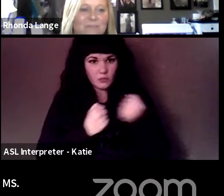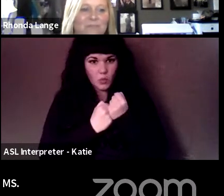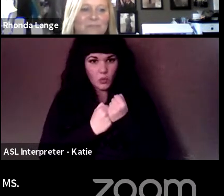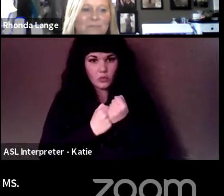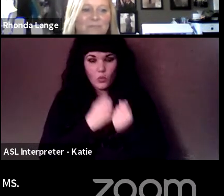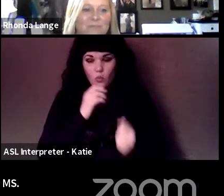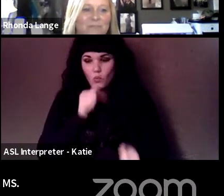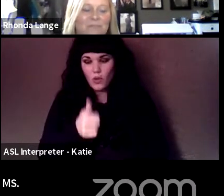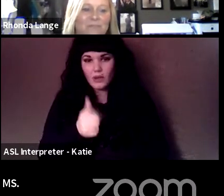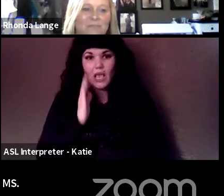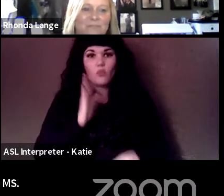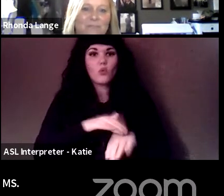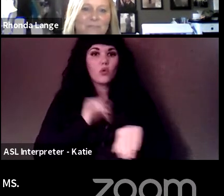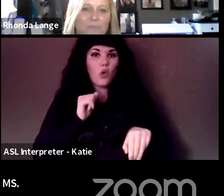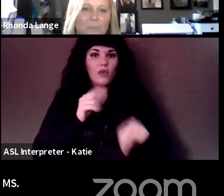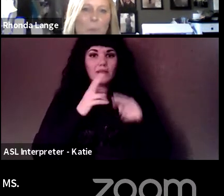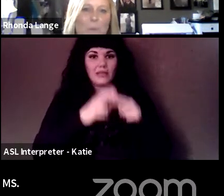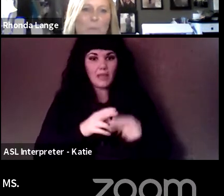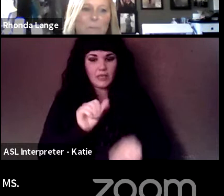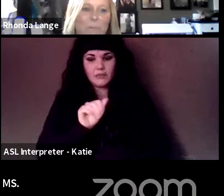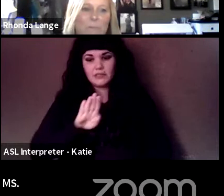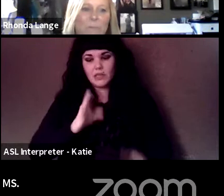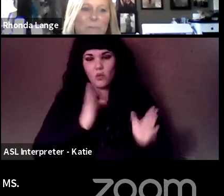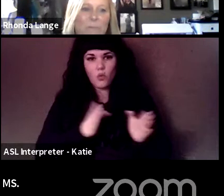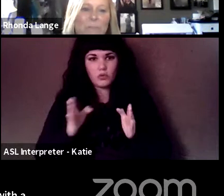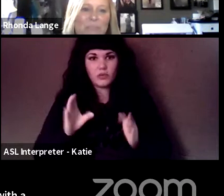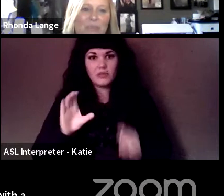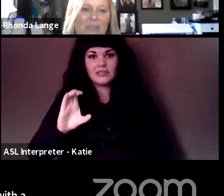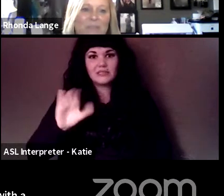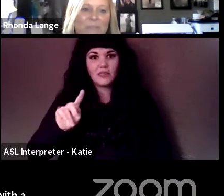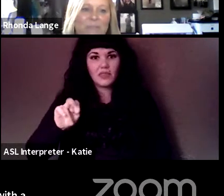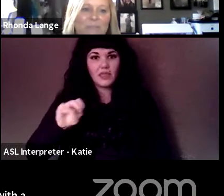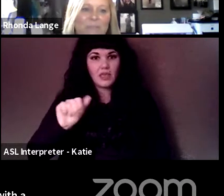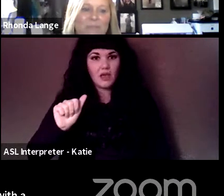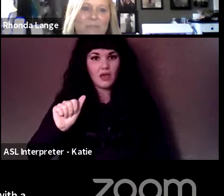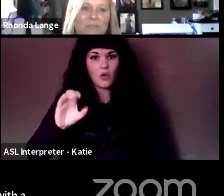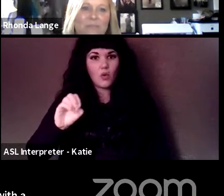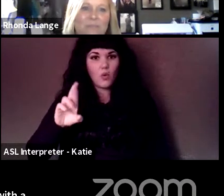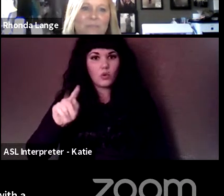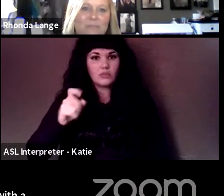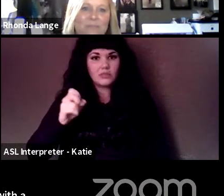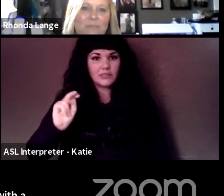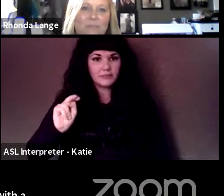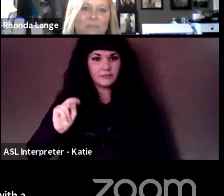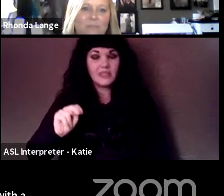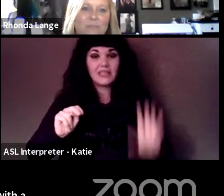call Commissioner's name in alphabetical order, starting with Cynthia Orton. Yes.